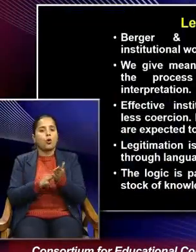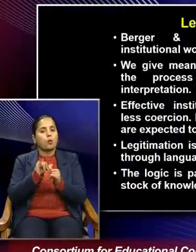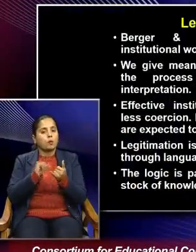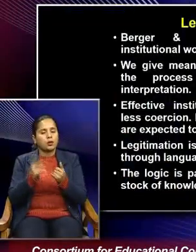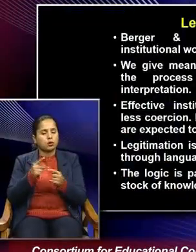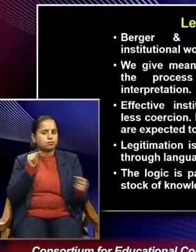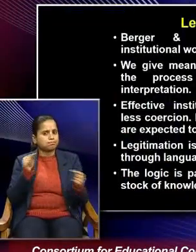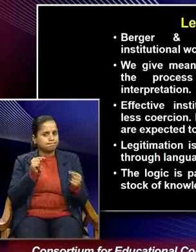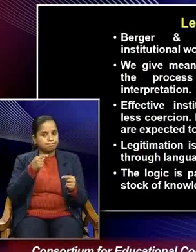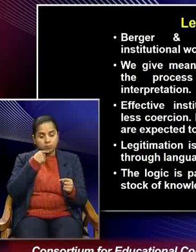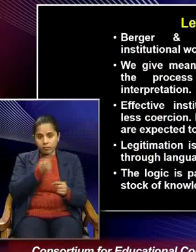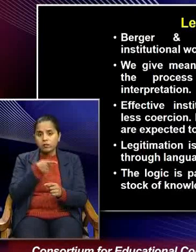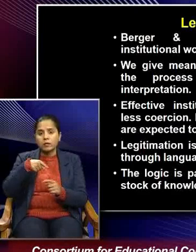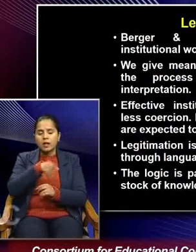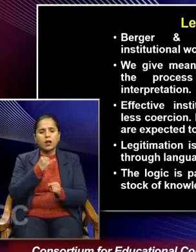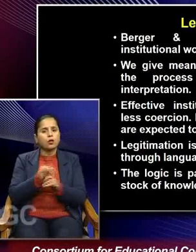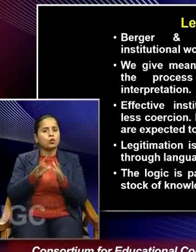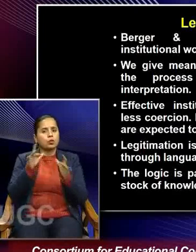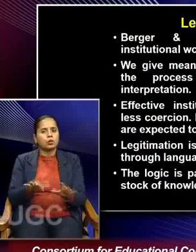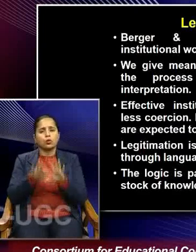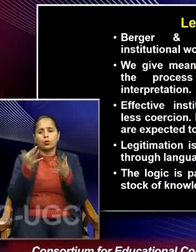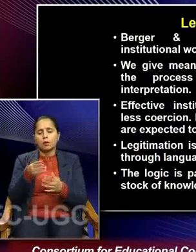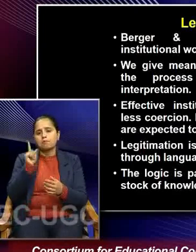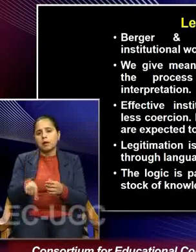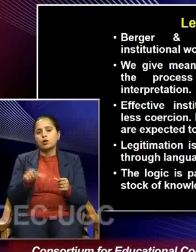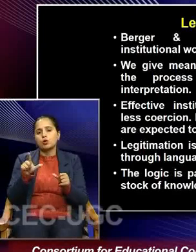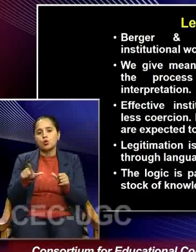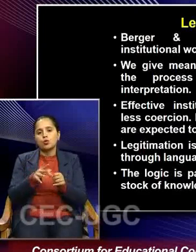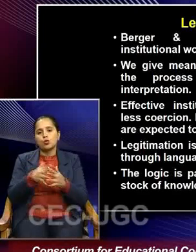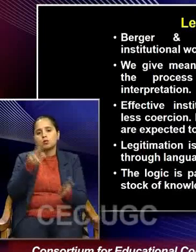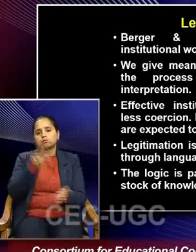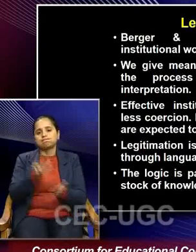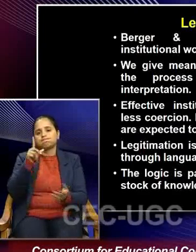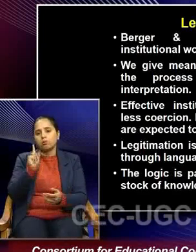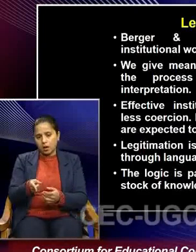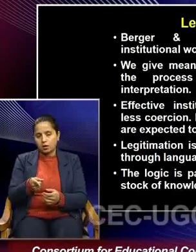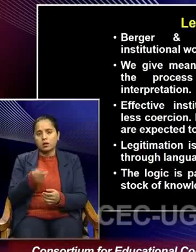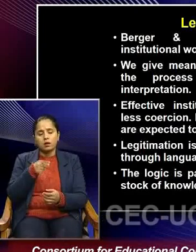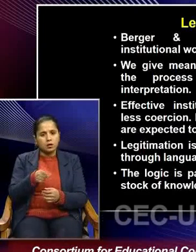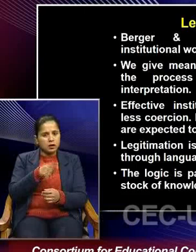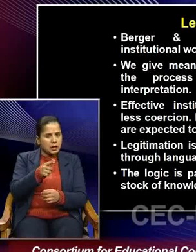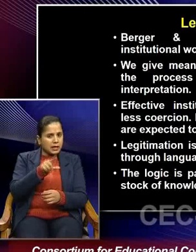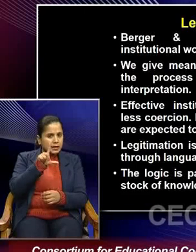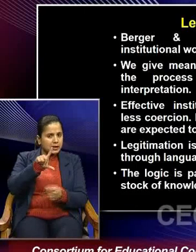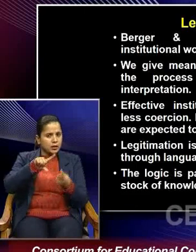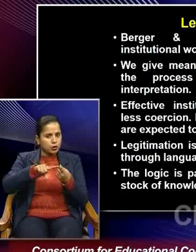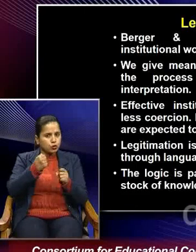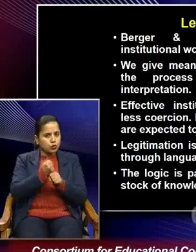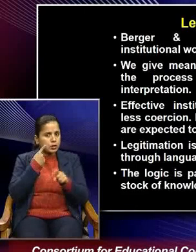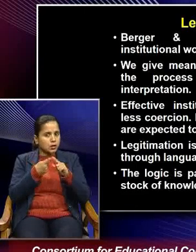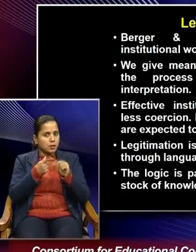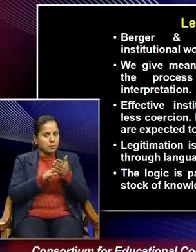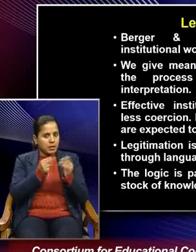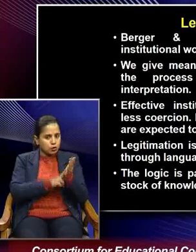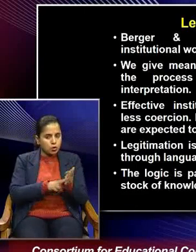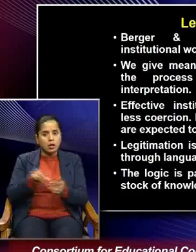that institutional world needs legitimation. Legitimation or legitimacy is very close